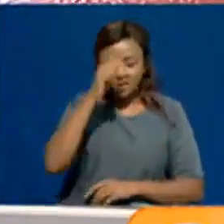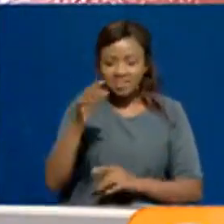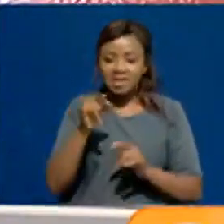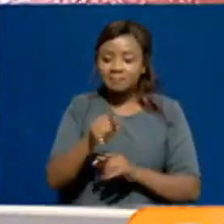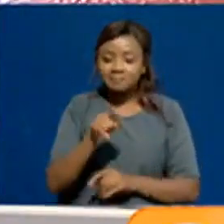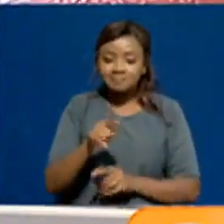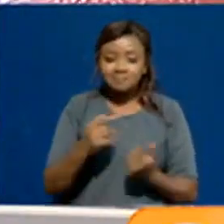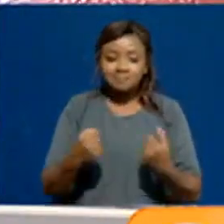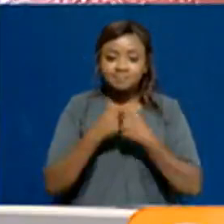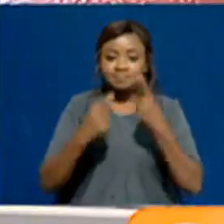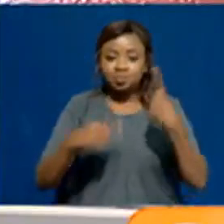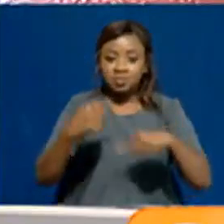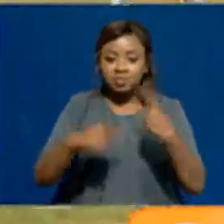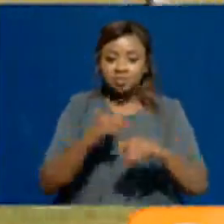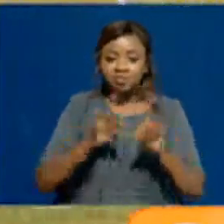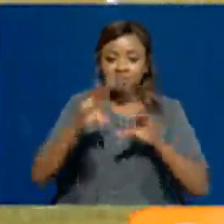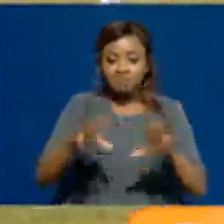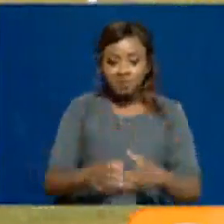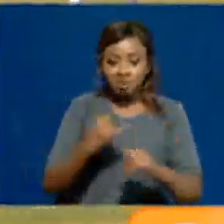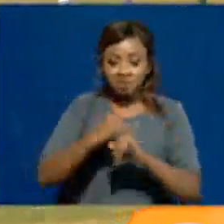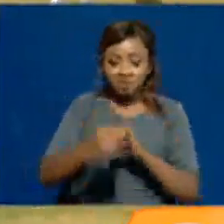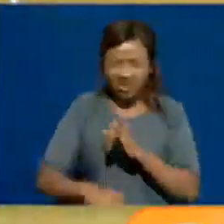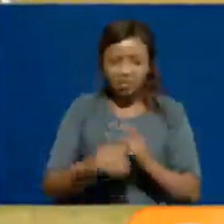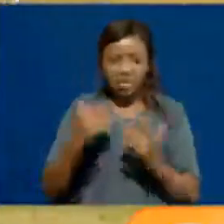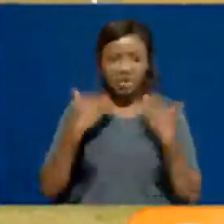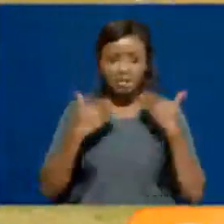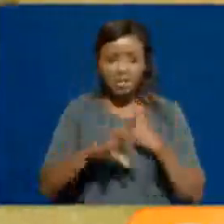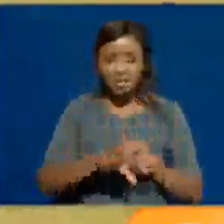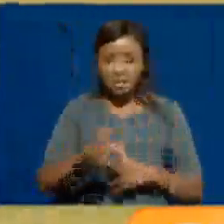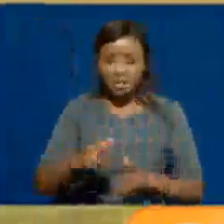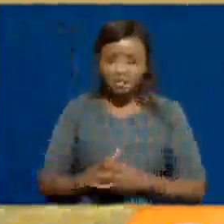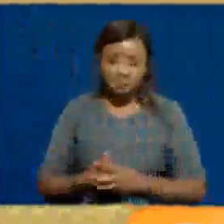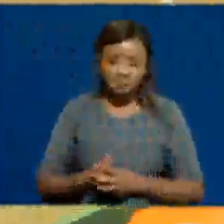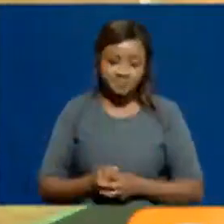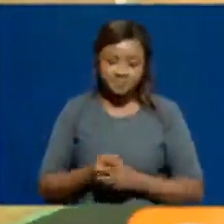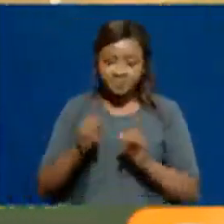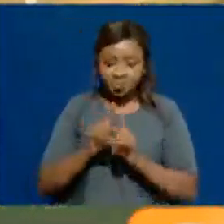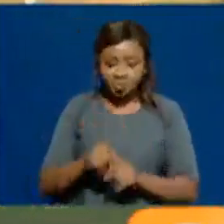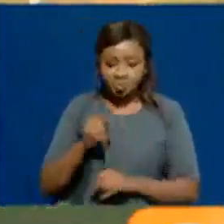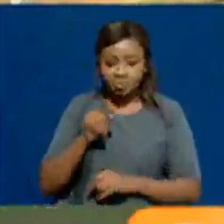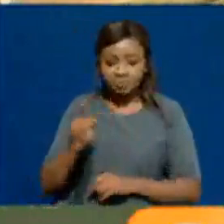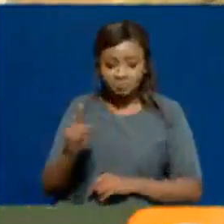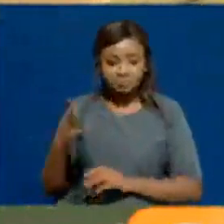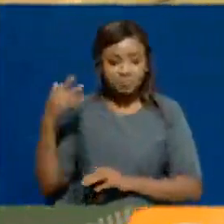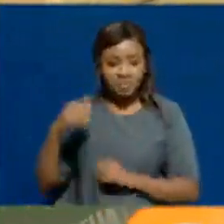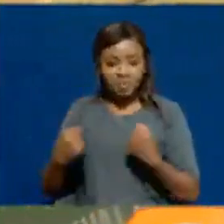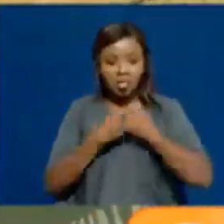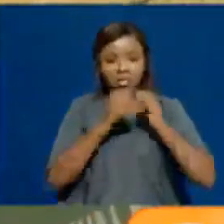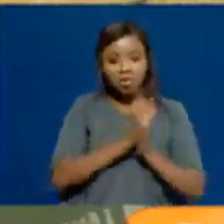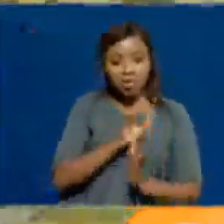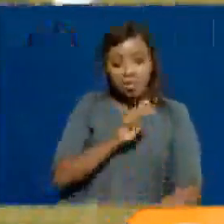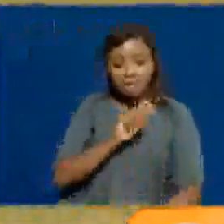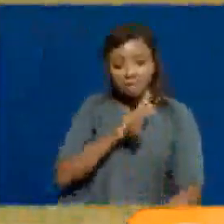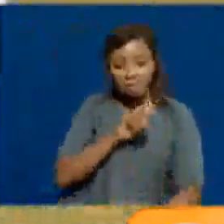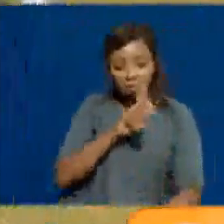Region Girls Final in Meru County. Syomunyu hammered Mavoko Starlets from Machakos 3-0 to qualify for